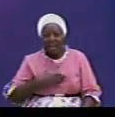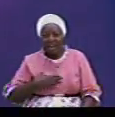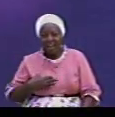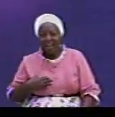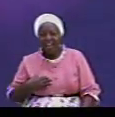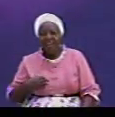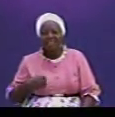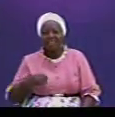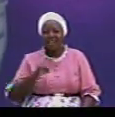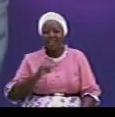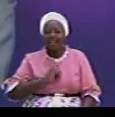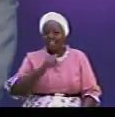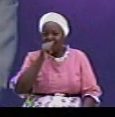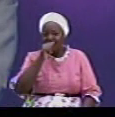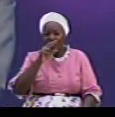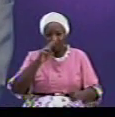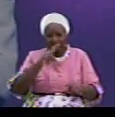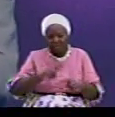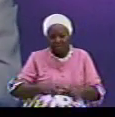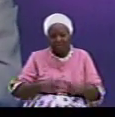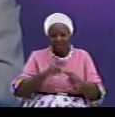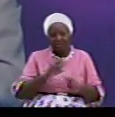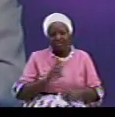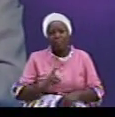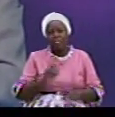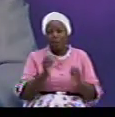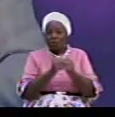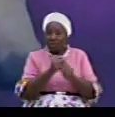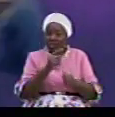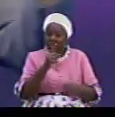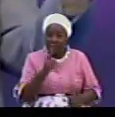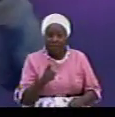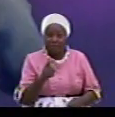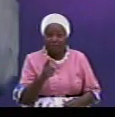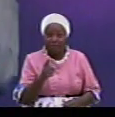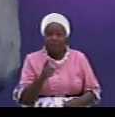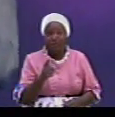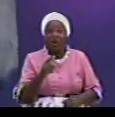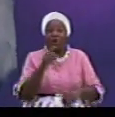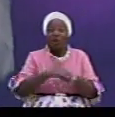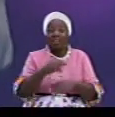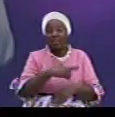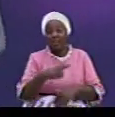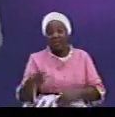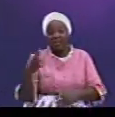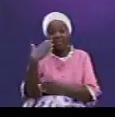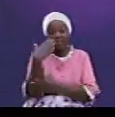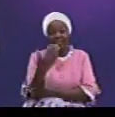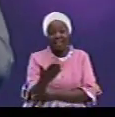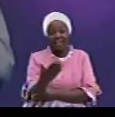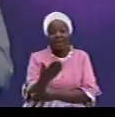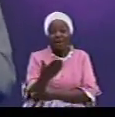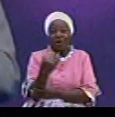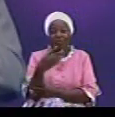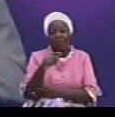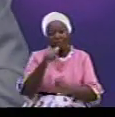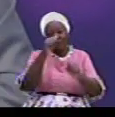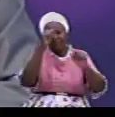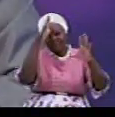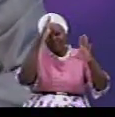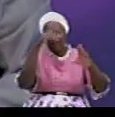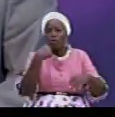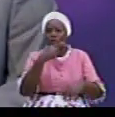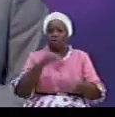am seated with you on the right hand of the Father. Who do you